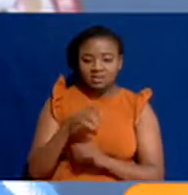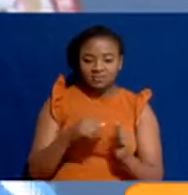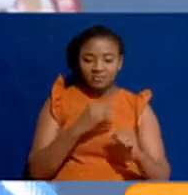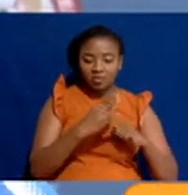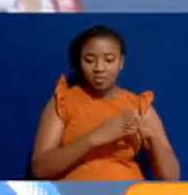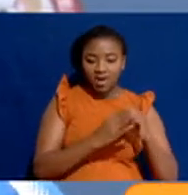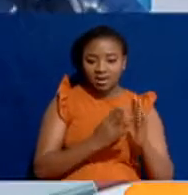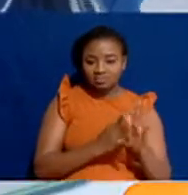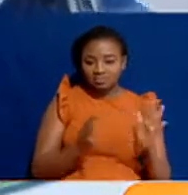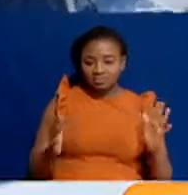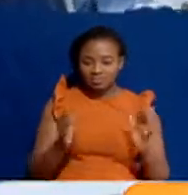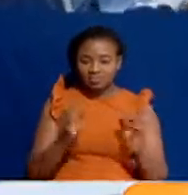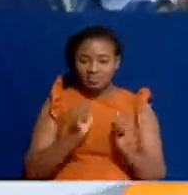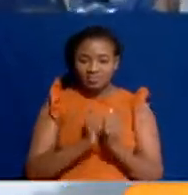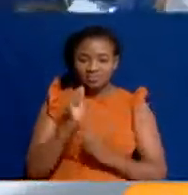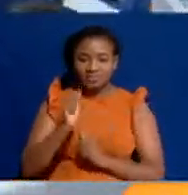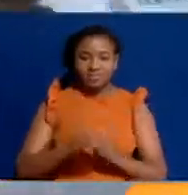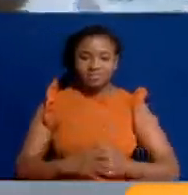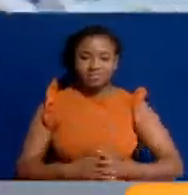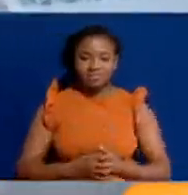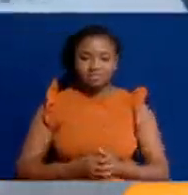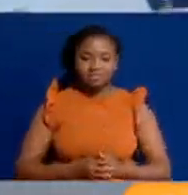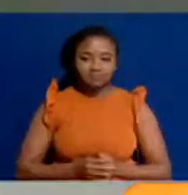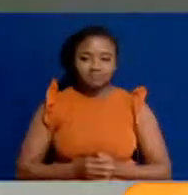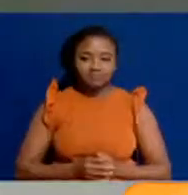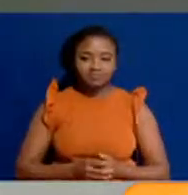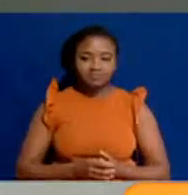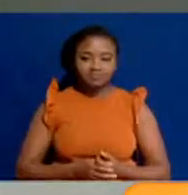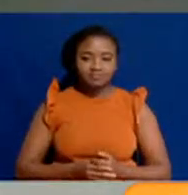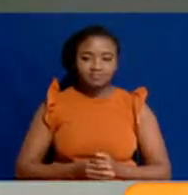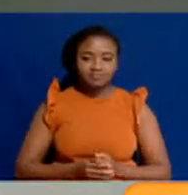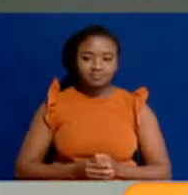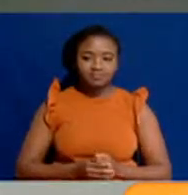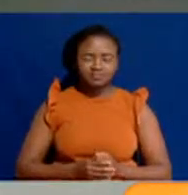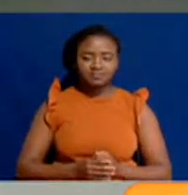15 years. People living with hearing